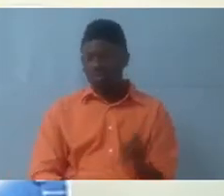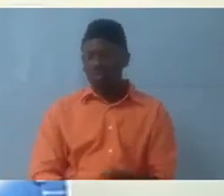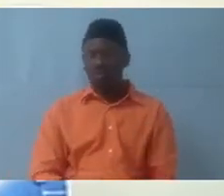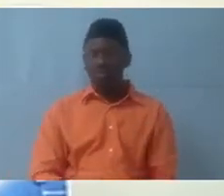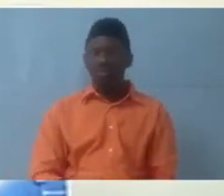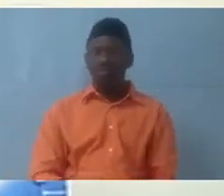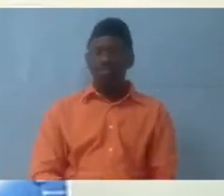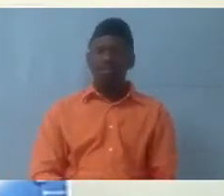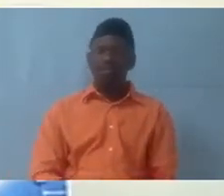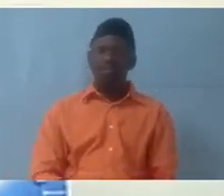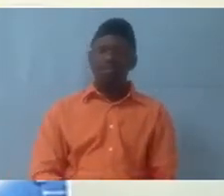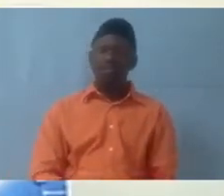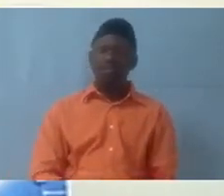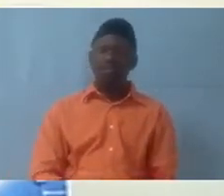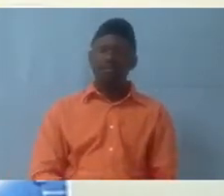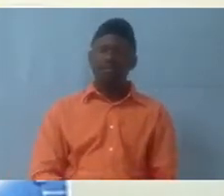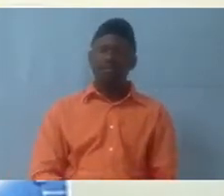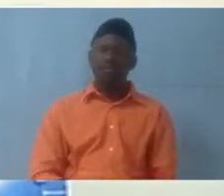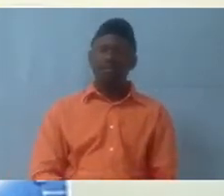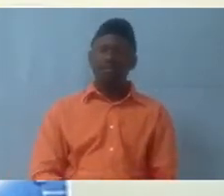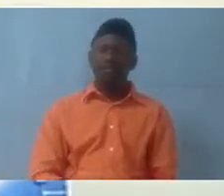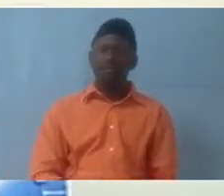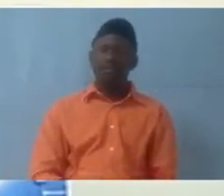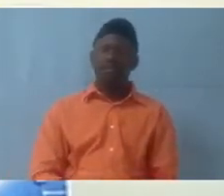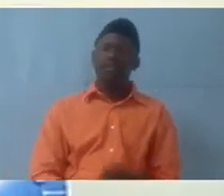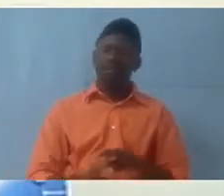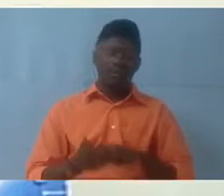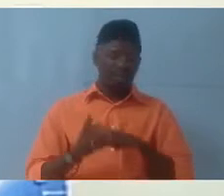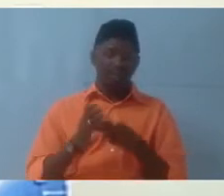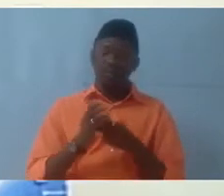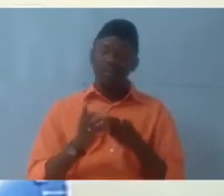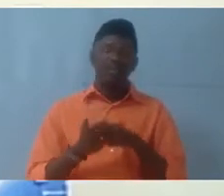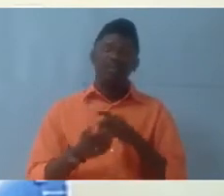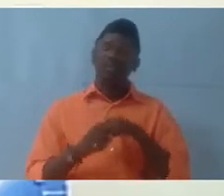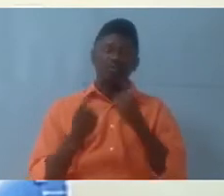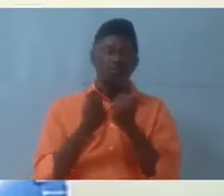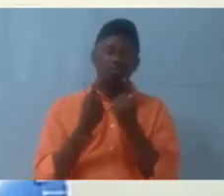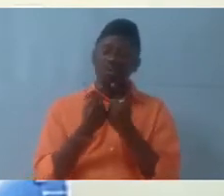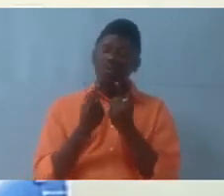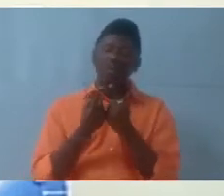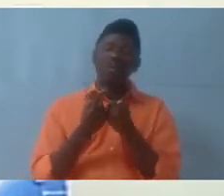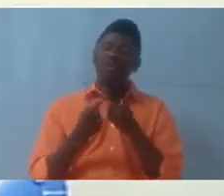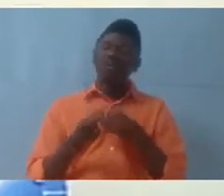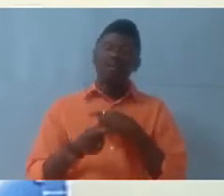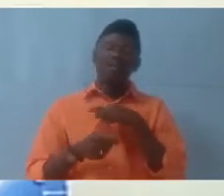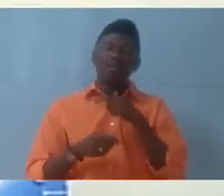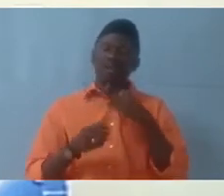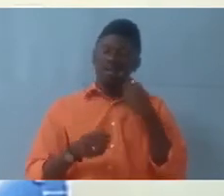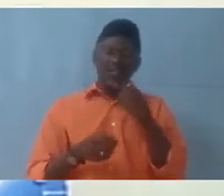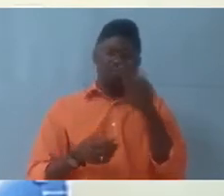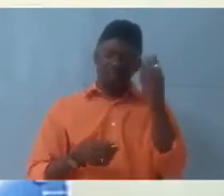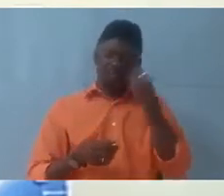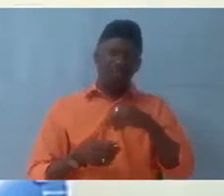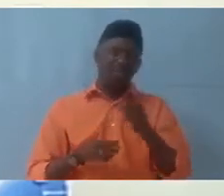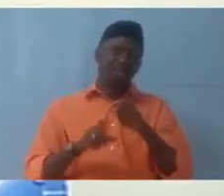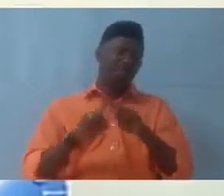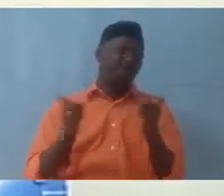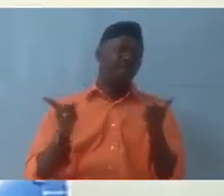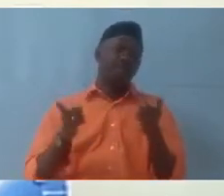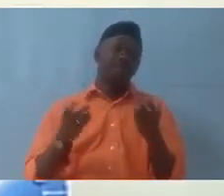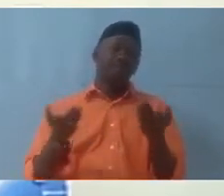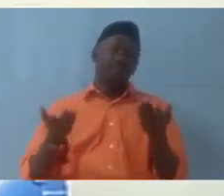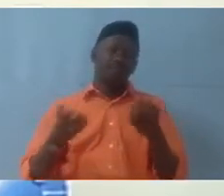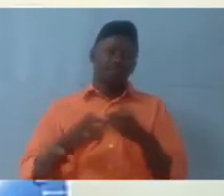total disregard to the doctrine of independence of the judiciary. Lol nak nek na lo xamne ni day dal dinañu deg fanar nak li nga xamne moy